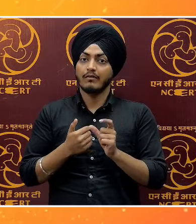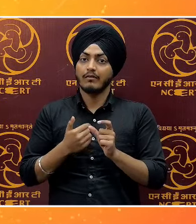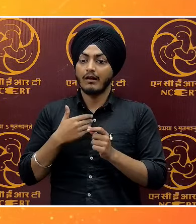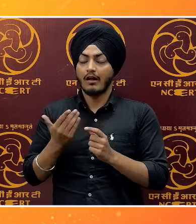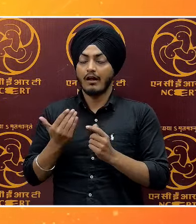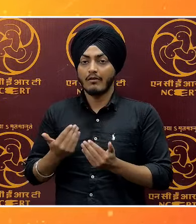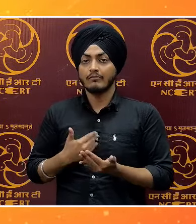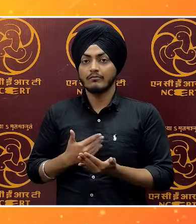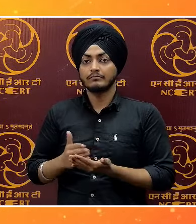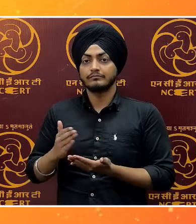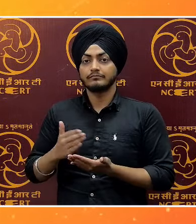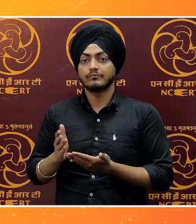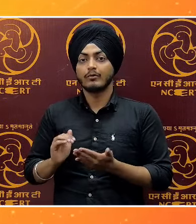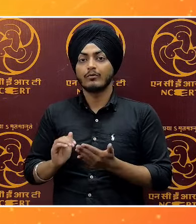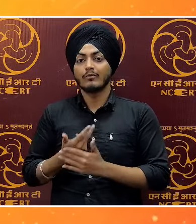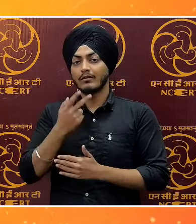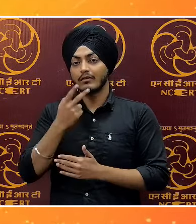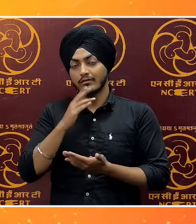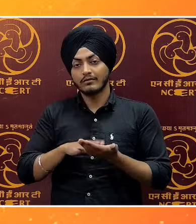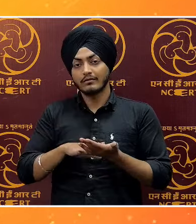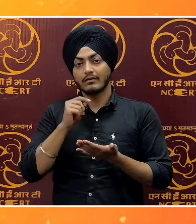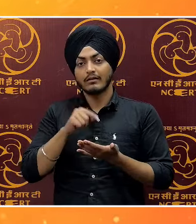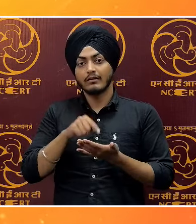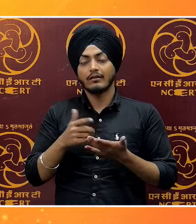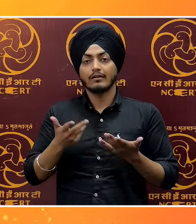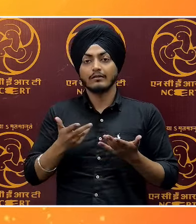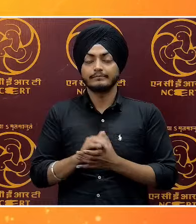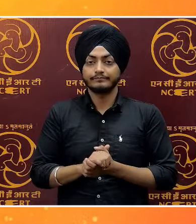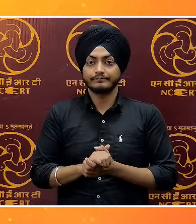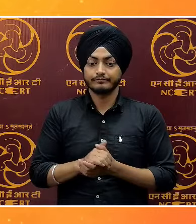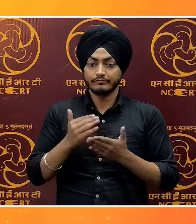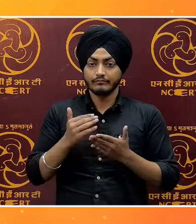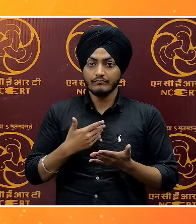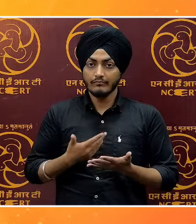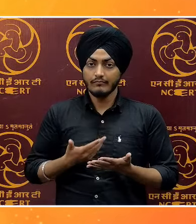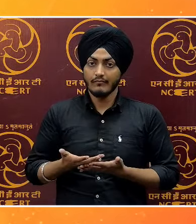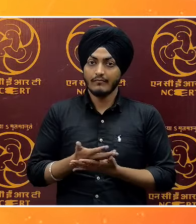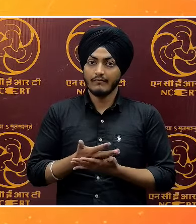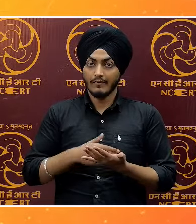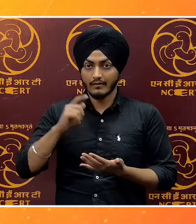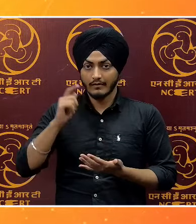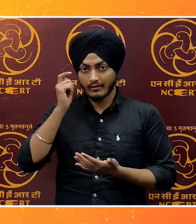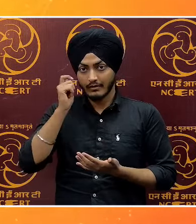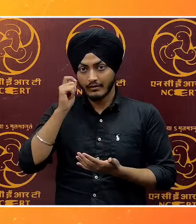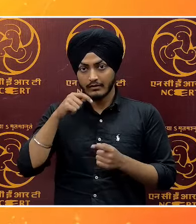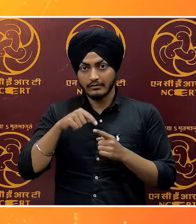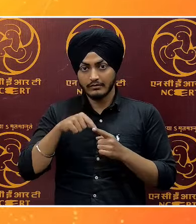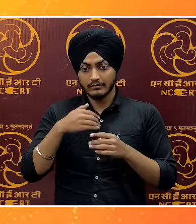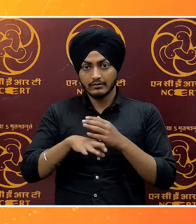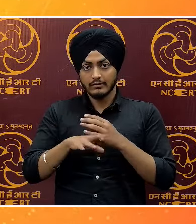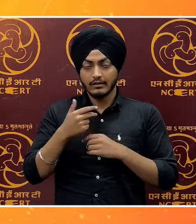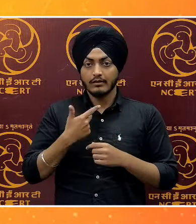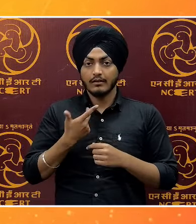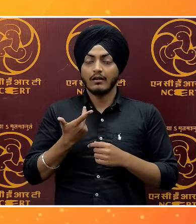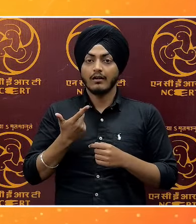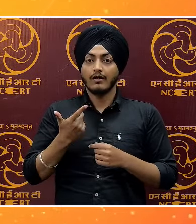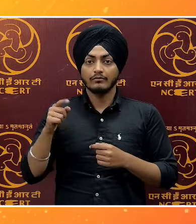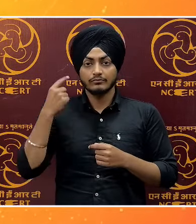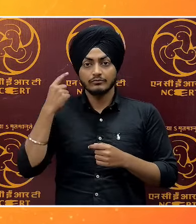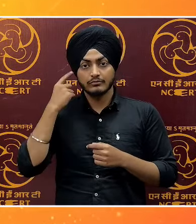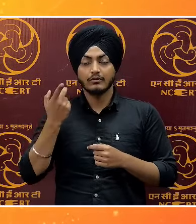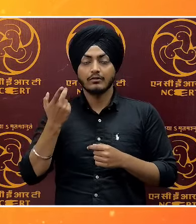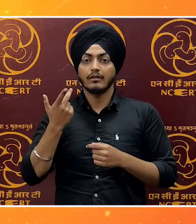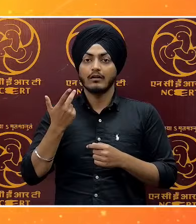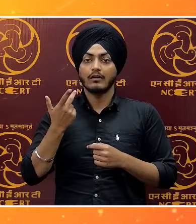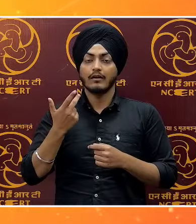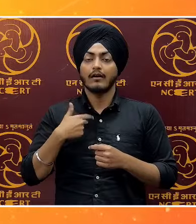to? Yeah. So as we are talking about English, so there is listening and speaking activity also. So this